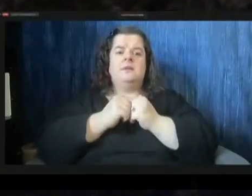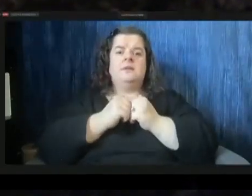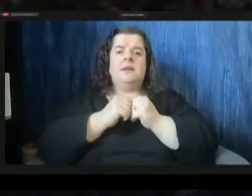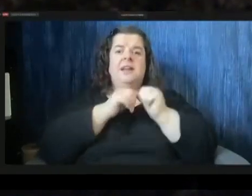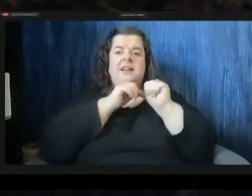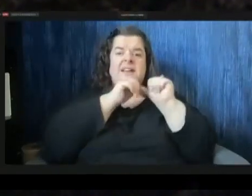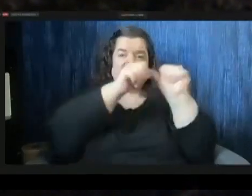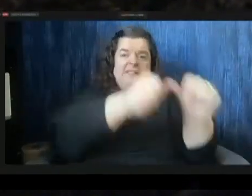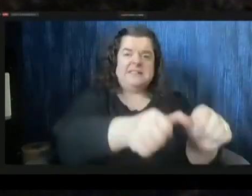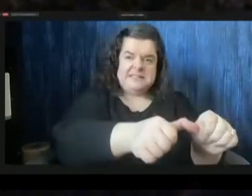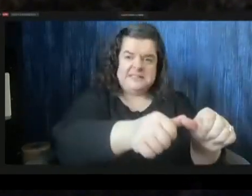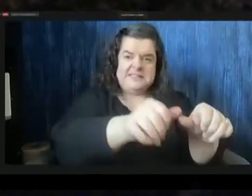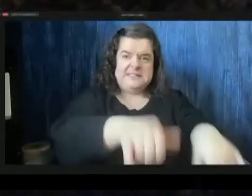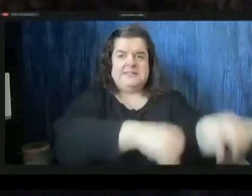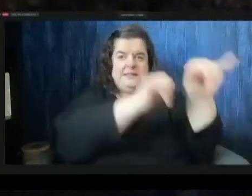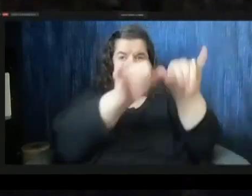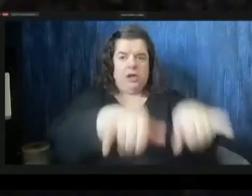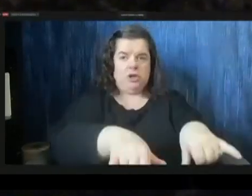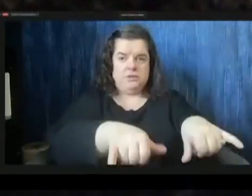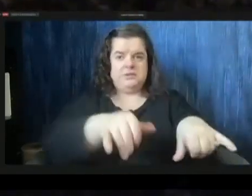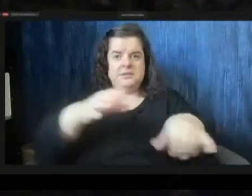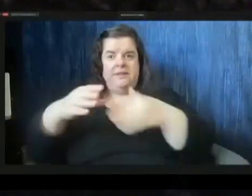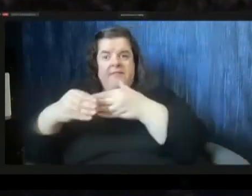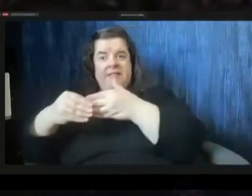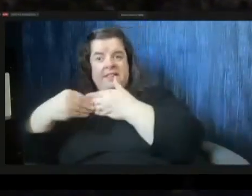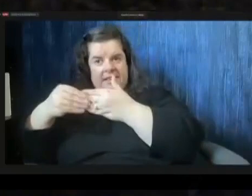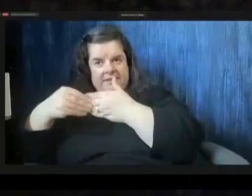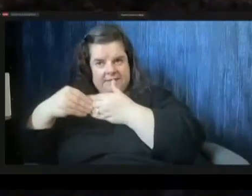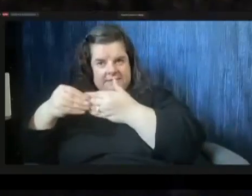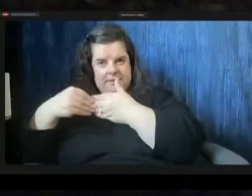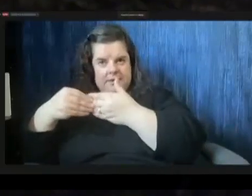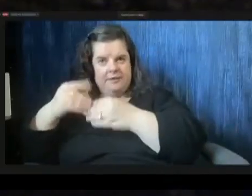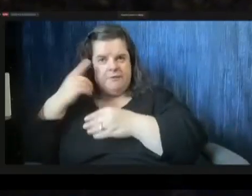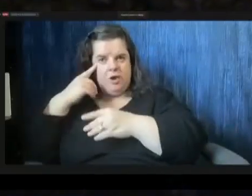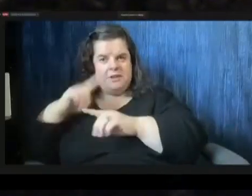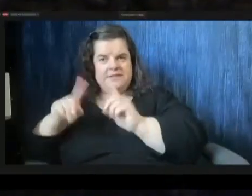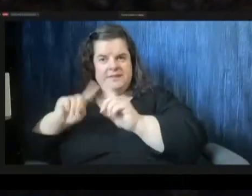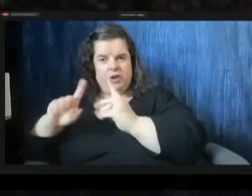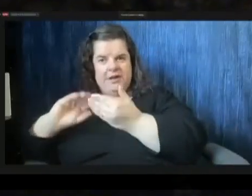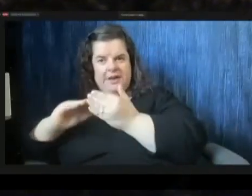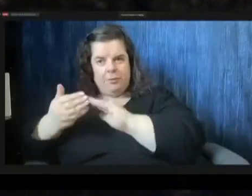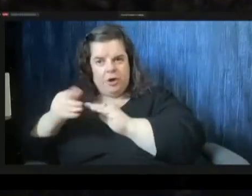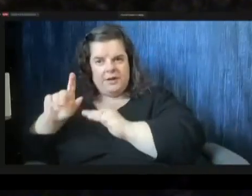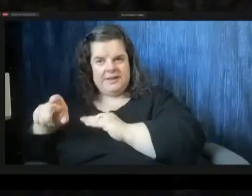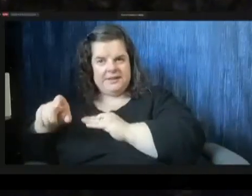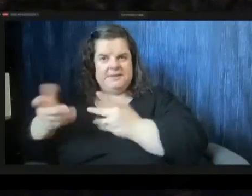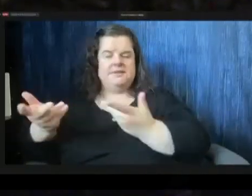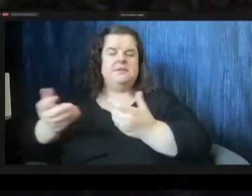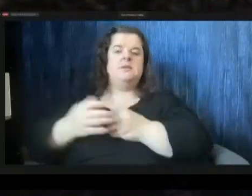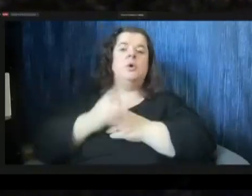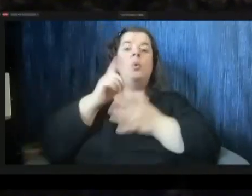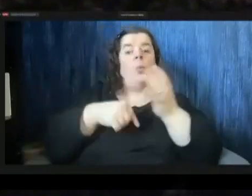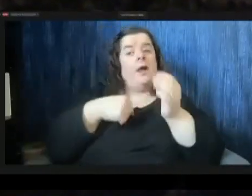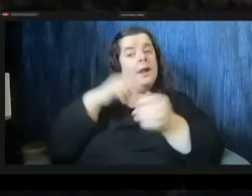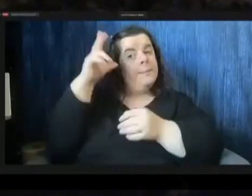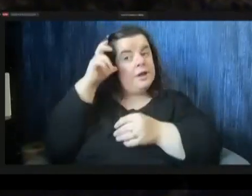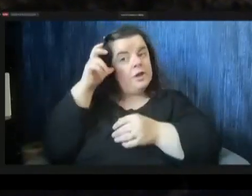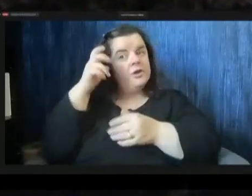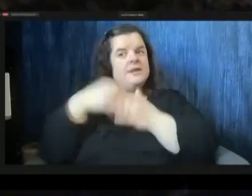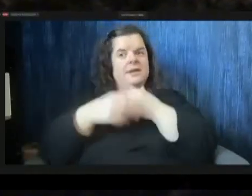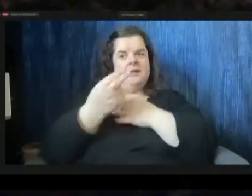consistency and standards and flexibility for different neighborhoods and different neighborhood needs. Because what I'm hearing in the Hill District